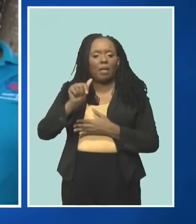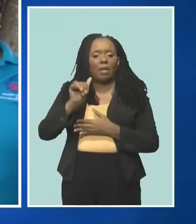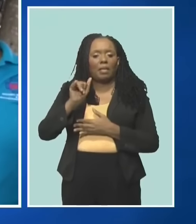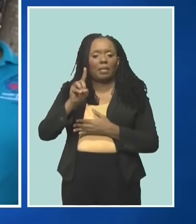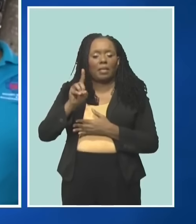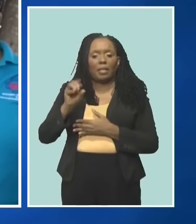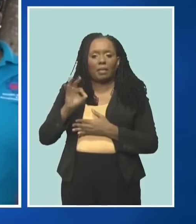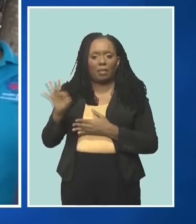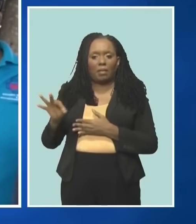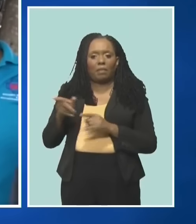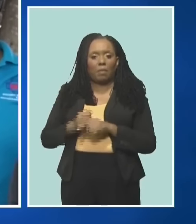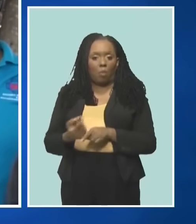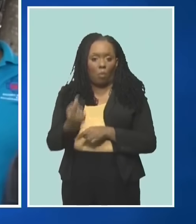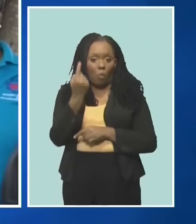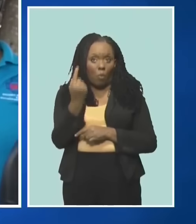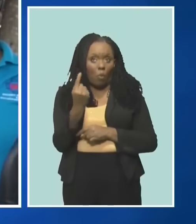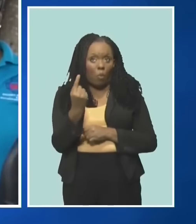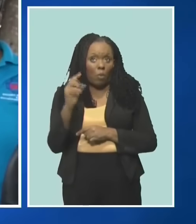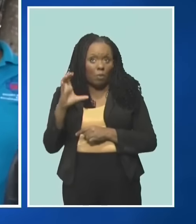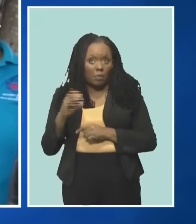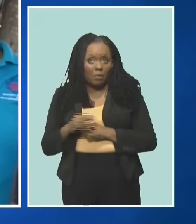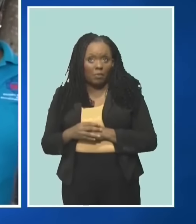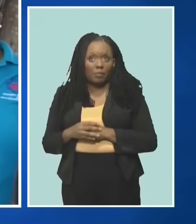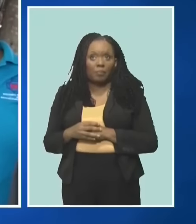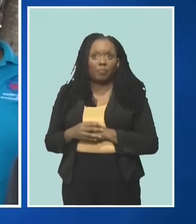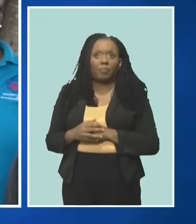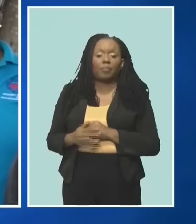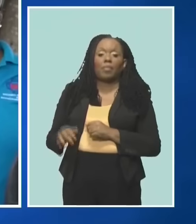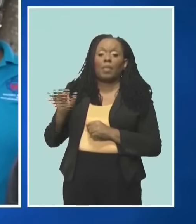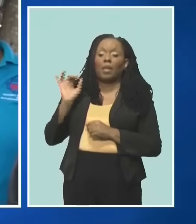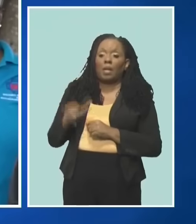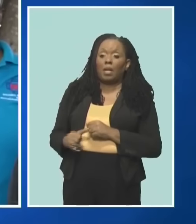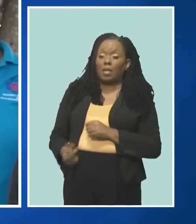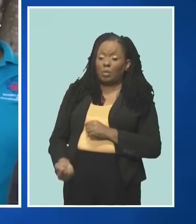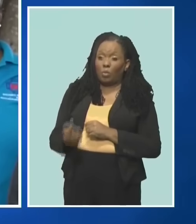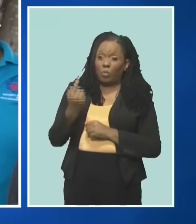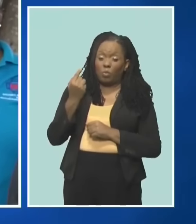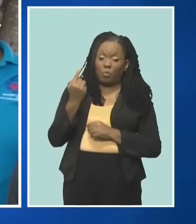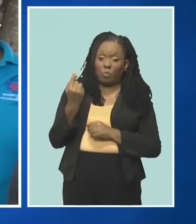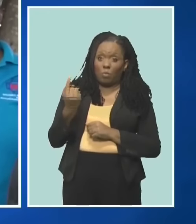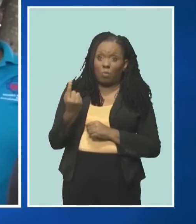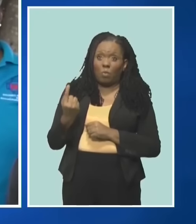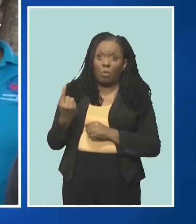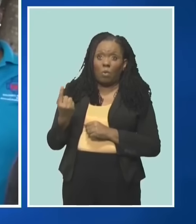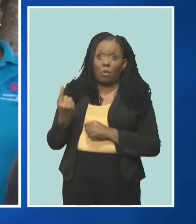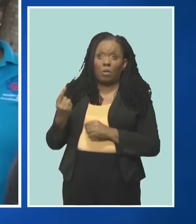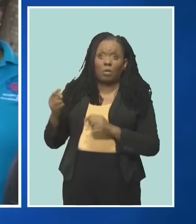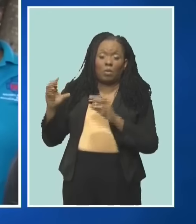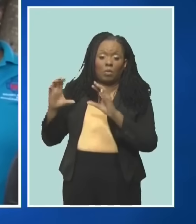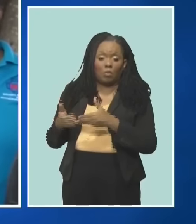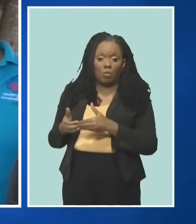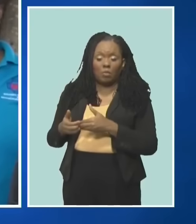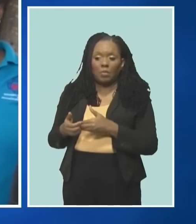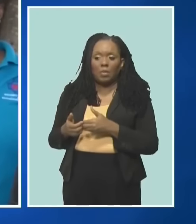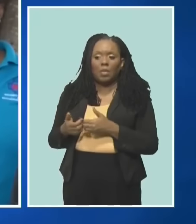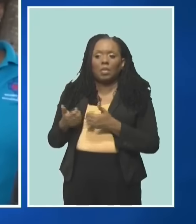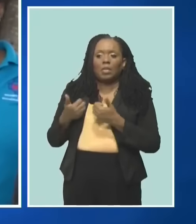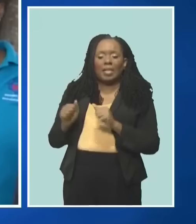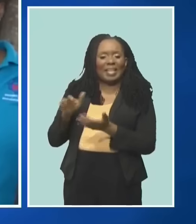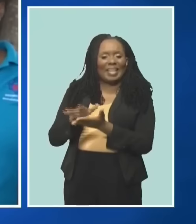is the one establishment that has been undermining every effort of the union to organize the